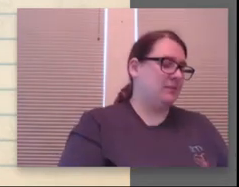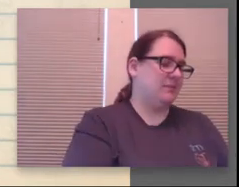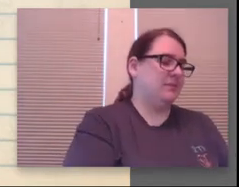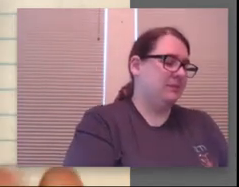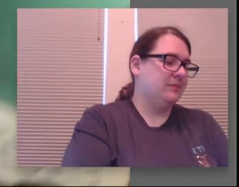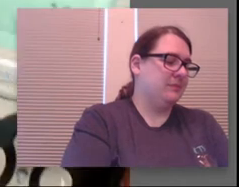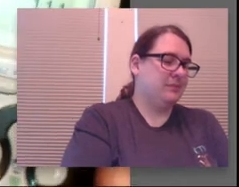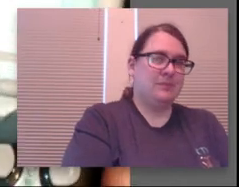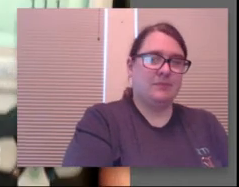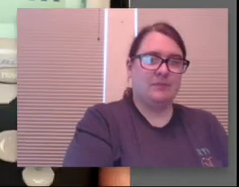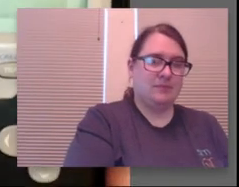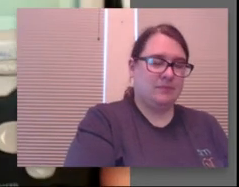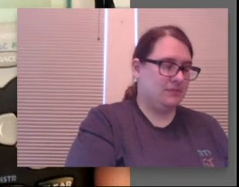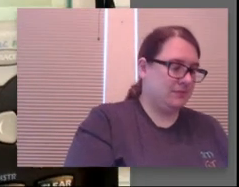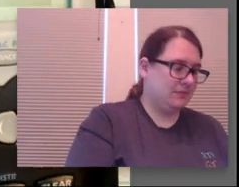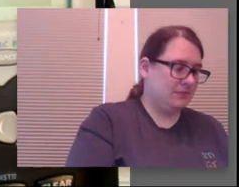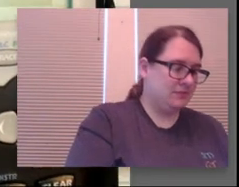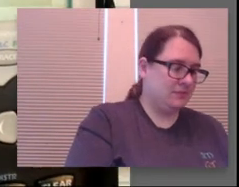correct.